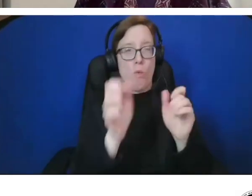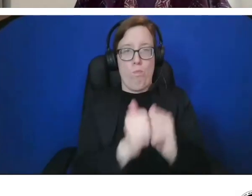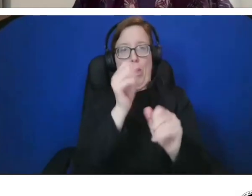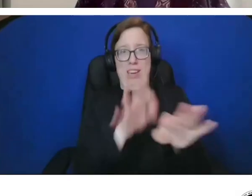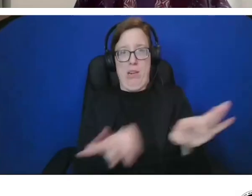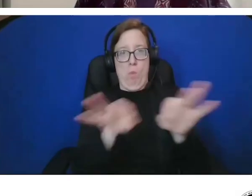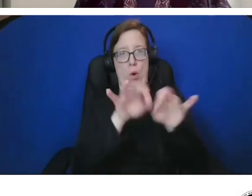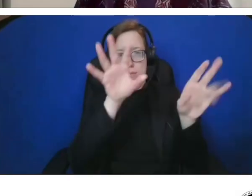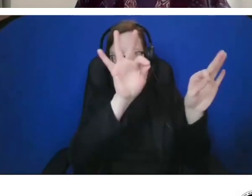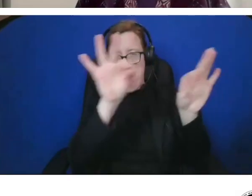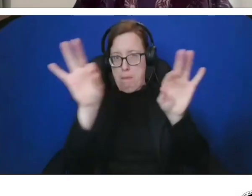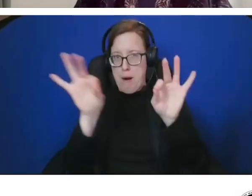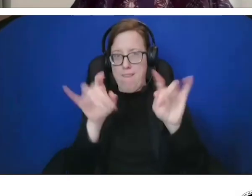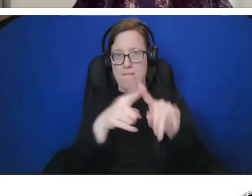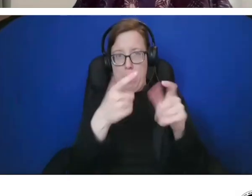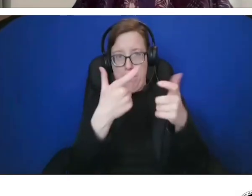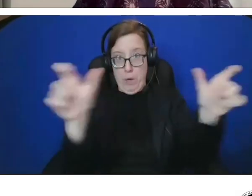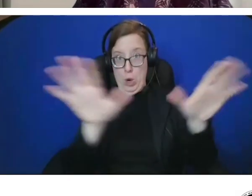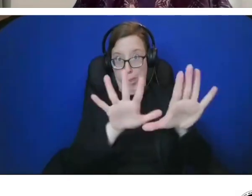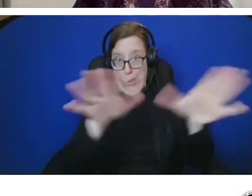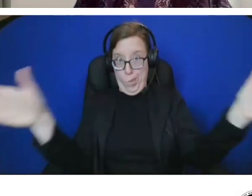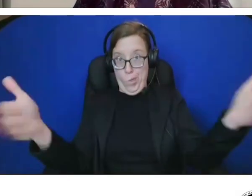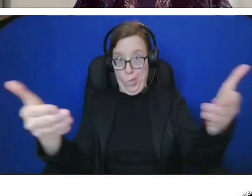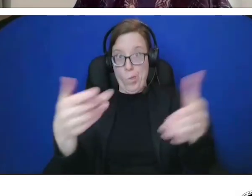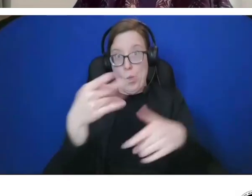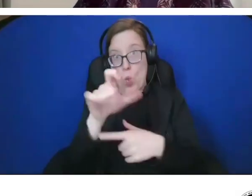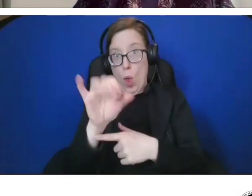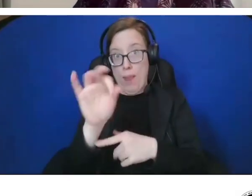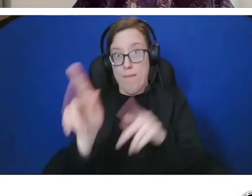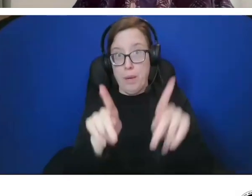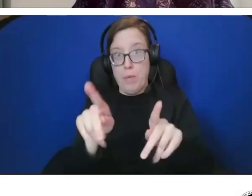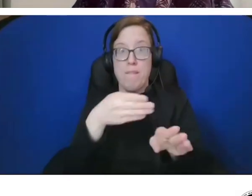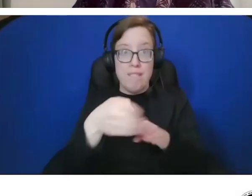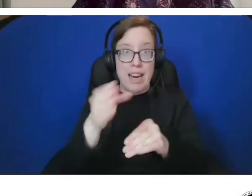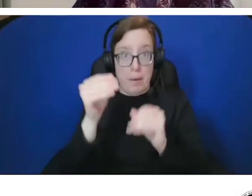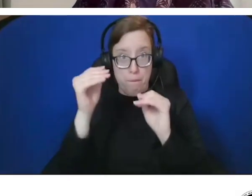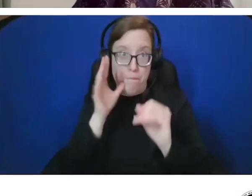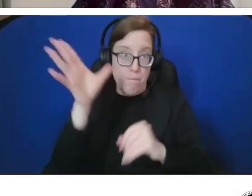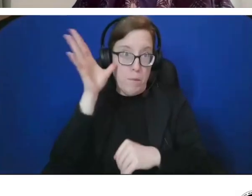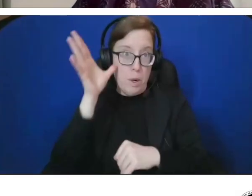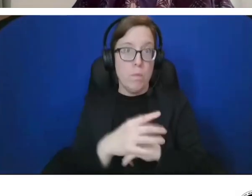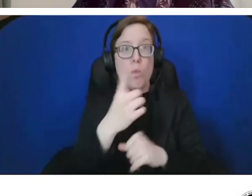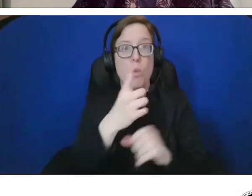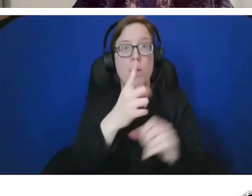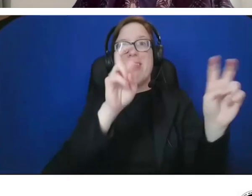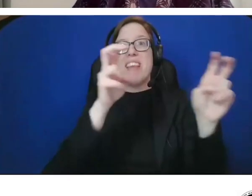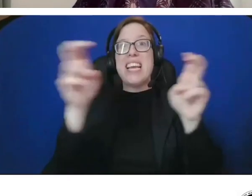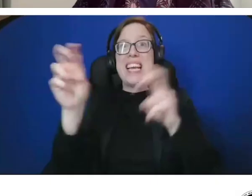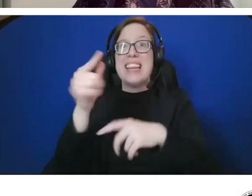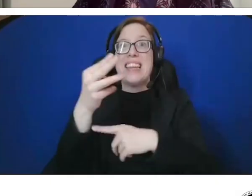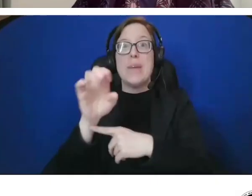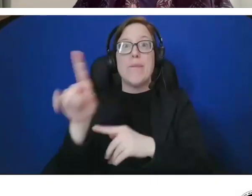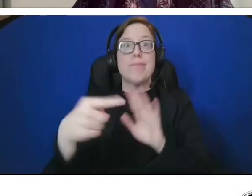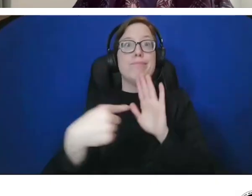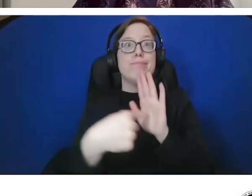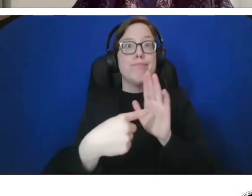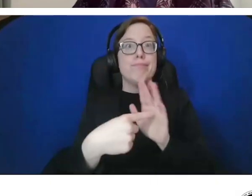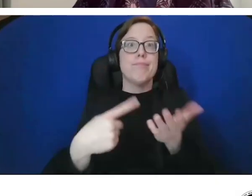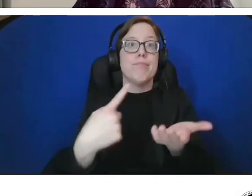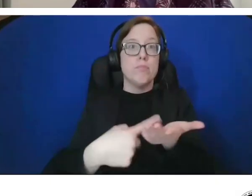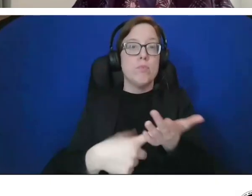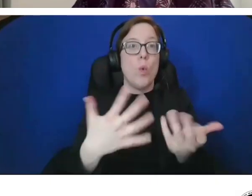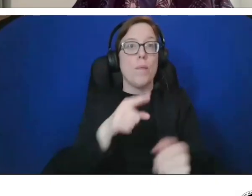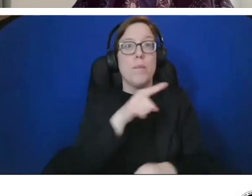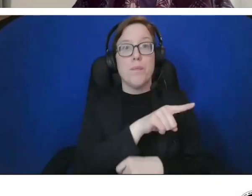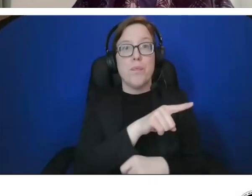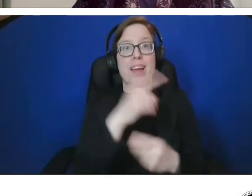ideas from this large pool of professionals and parents. One of the themes that they talked about or demonstrated a